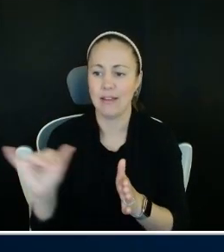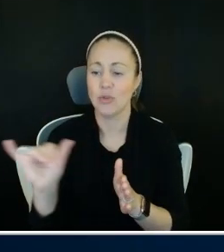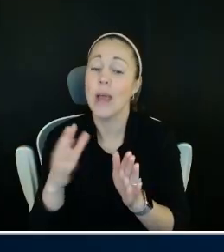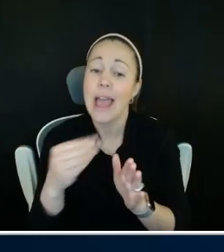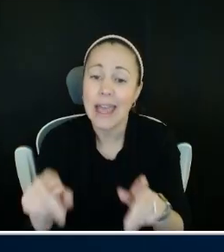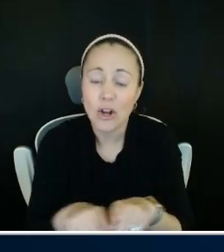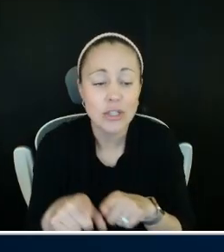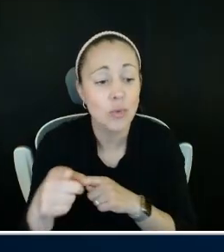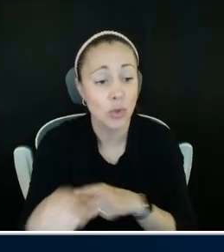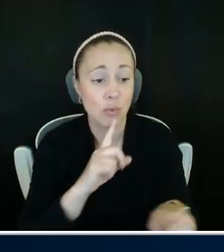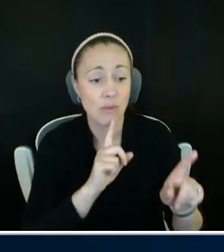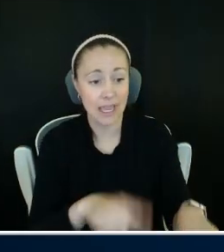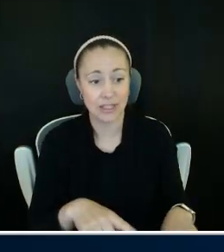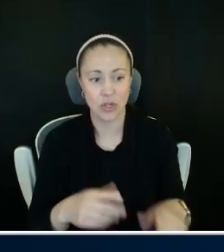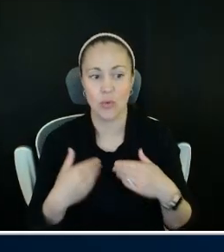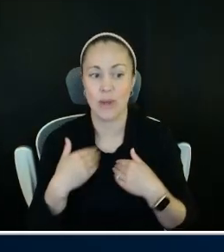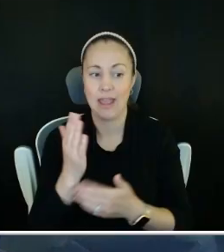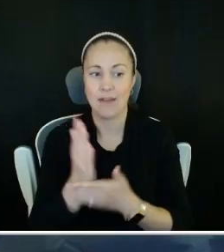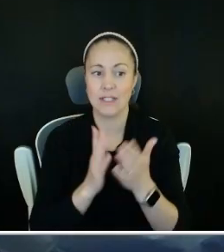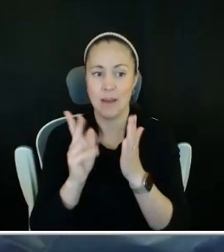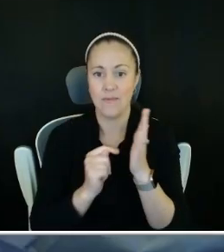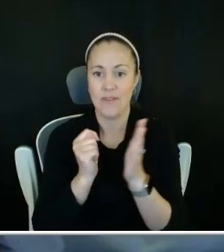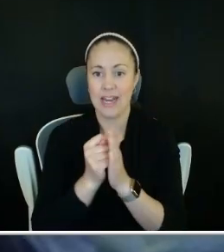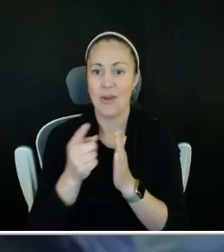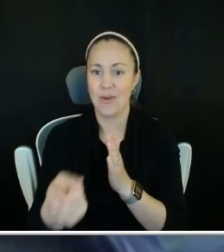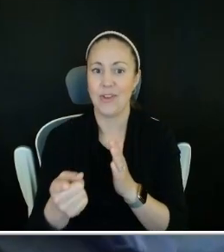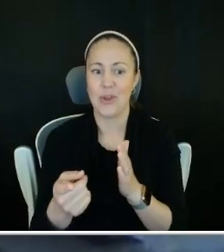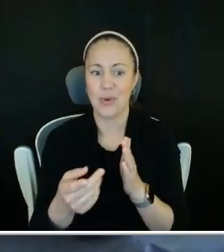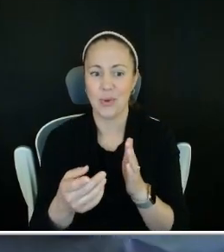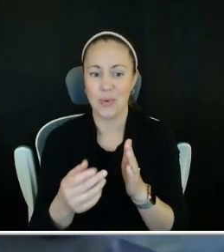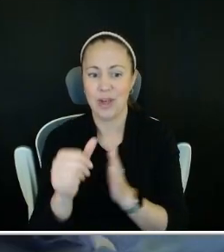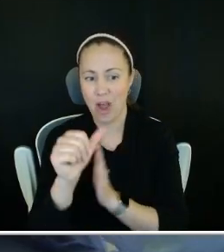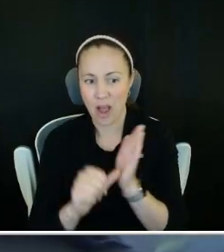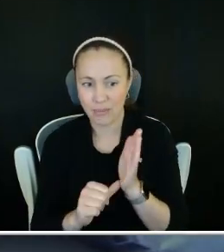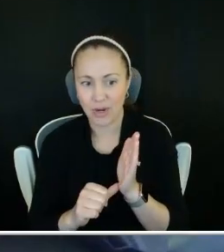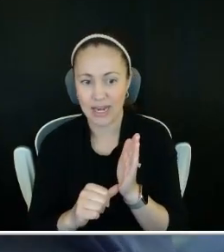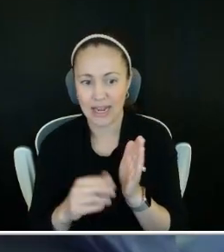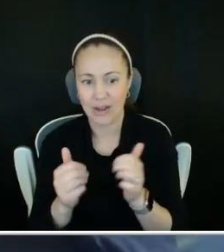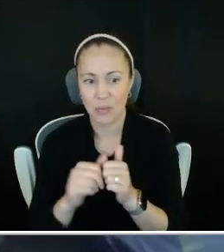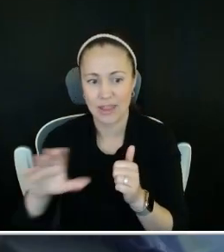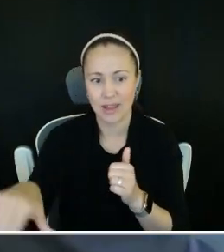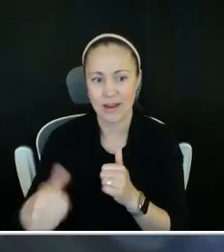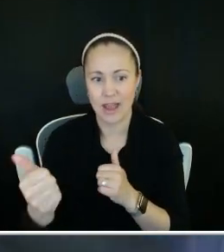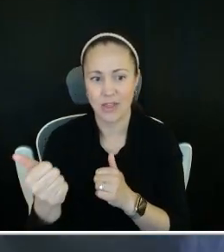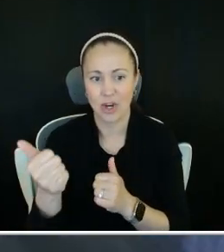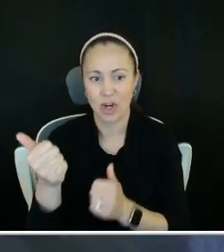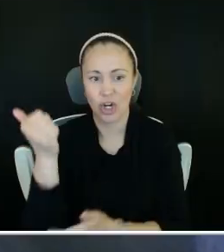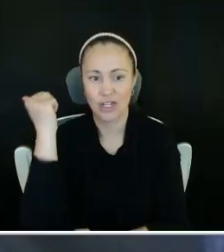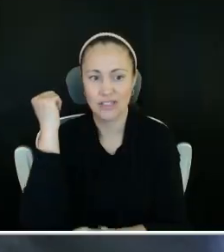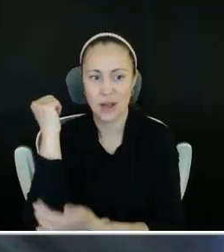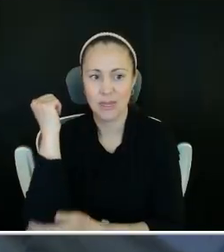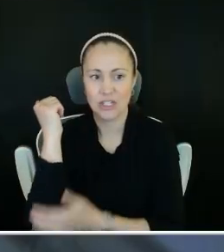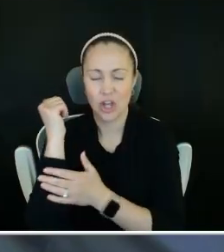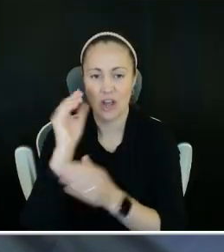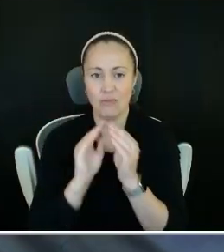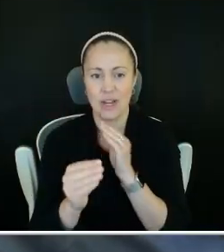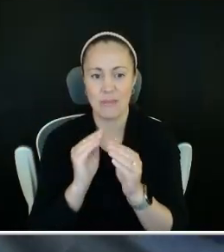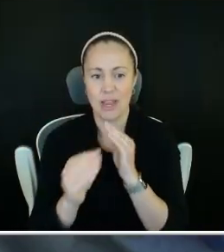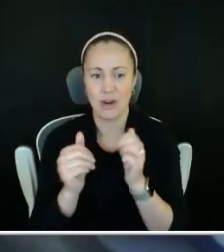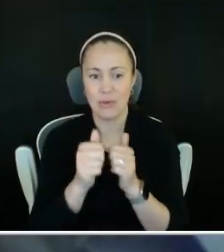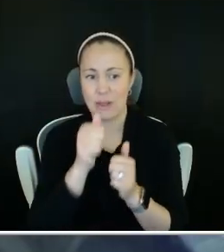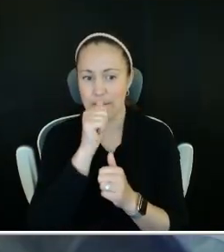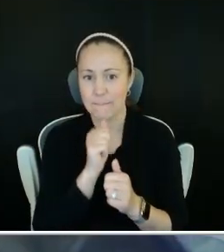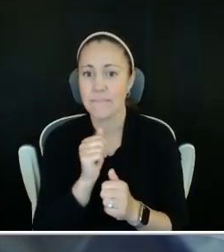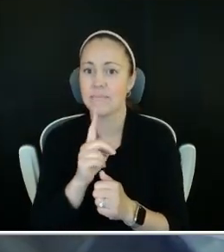we have video of you operating, doing another Tommy John repair on a patient recently. Now, we want to warn our viewers, this